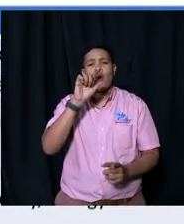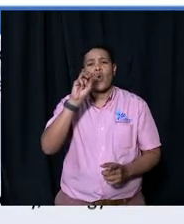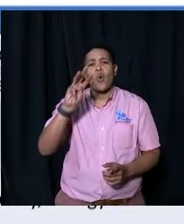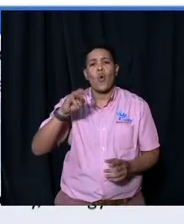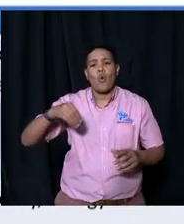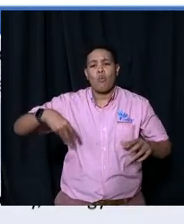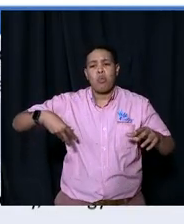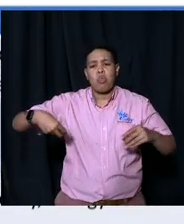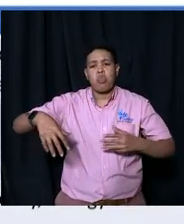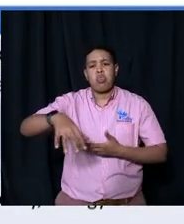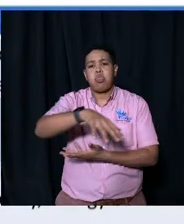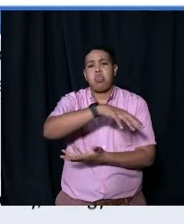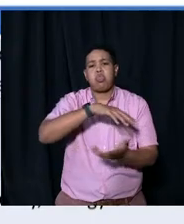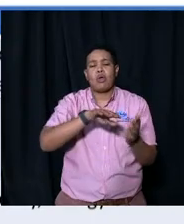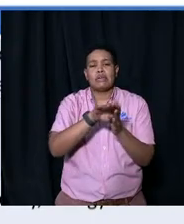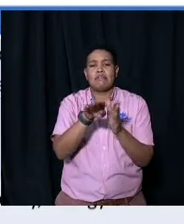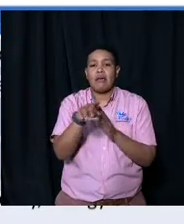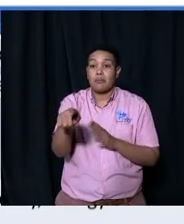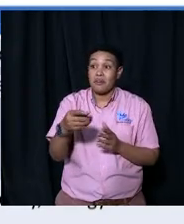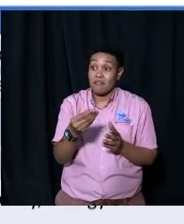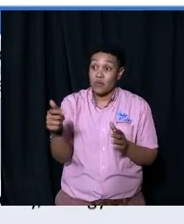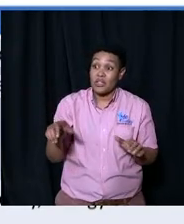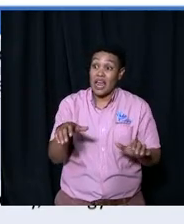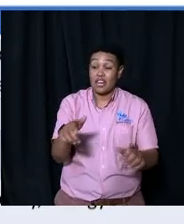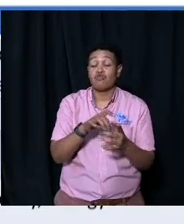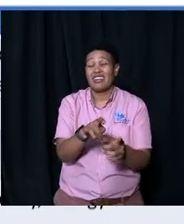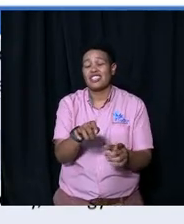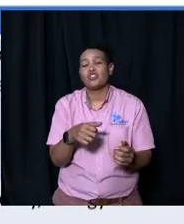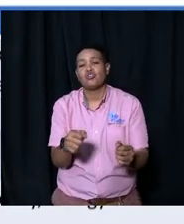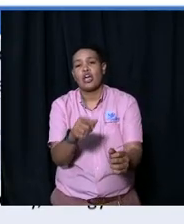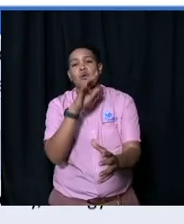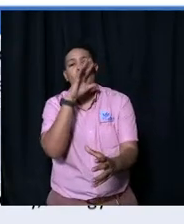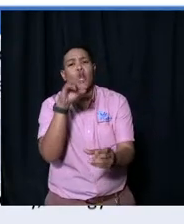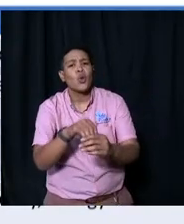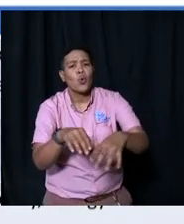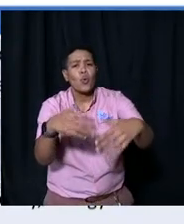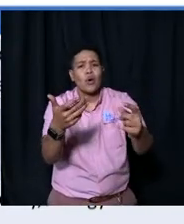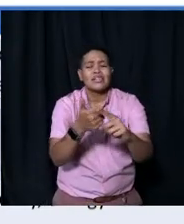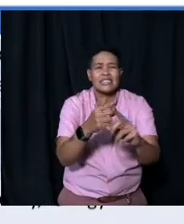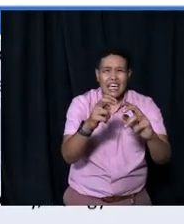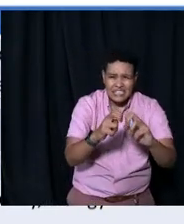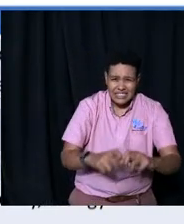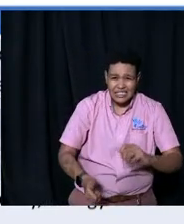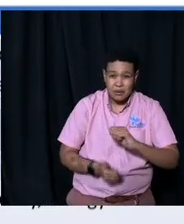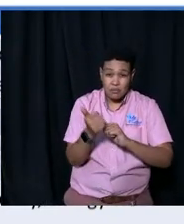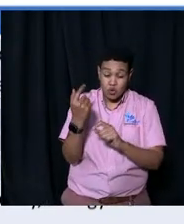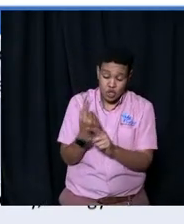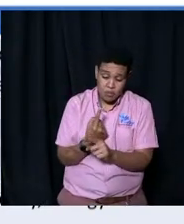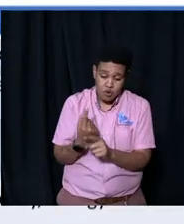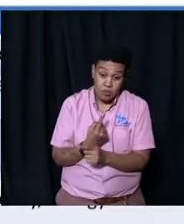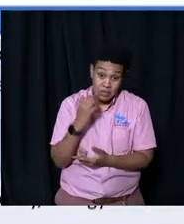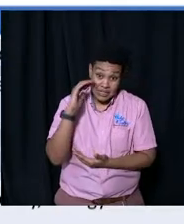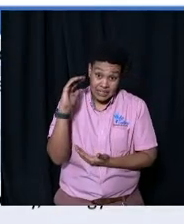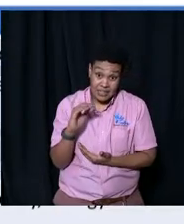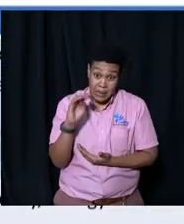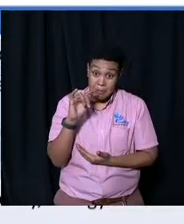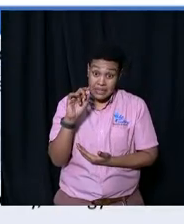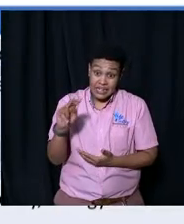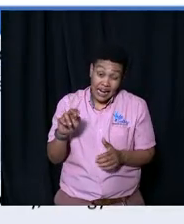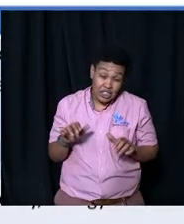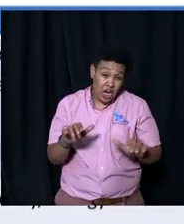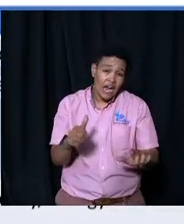development. And a few of these actions related to this strategy would include assessing the most appropriate mitigation